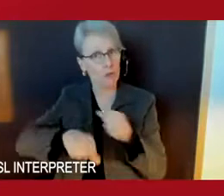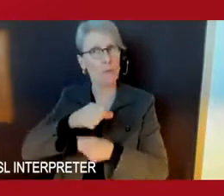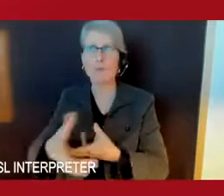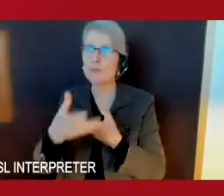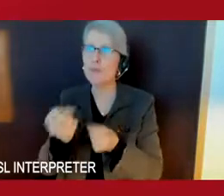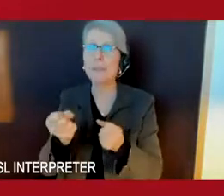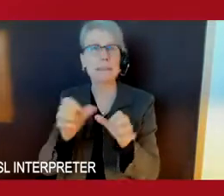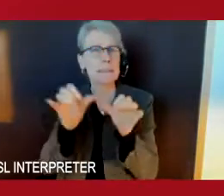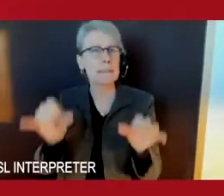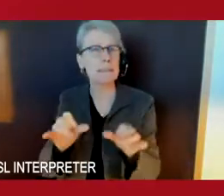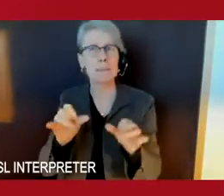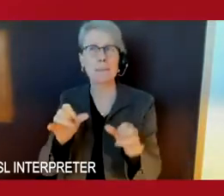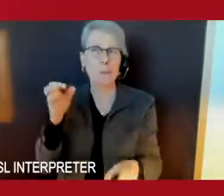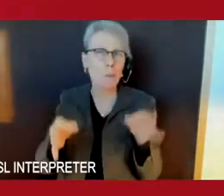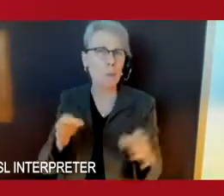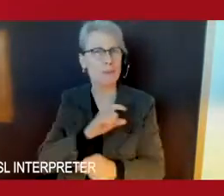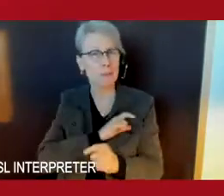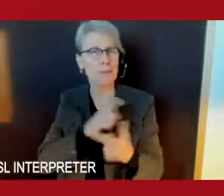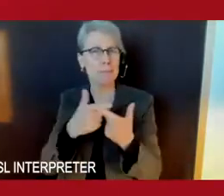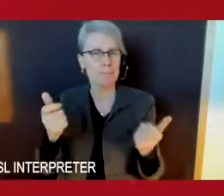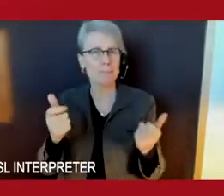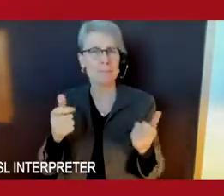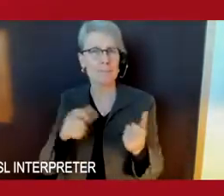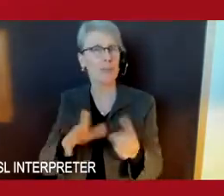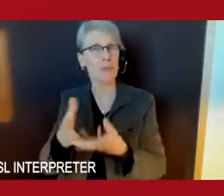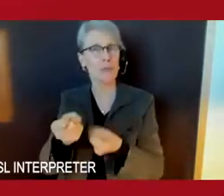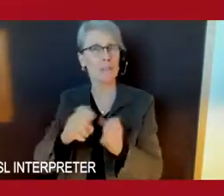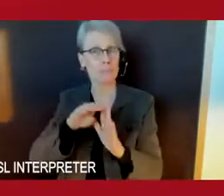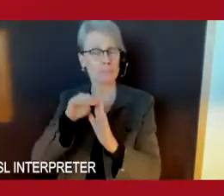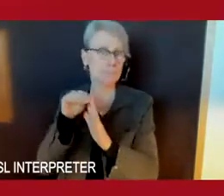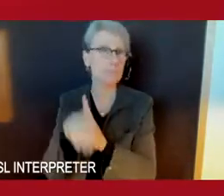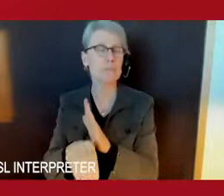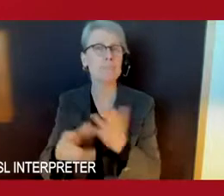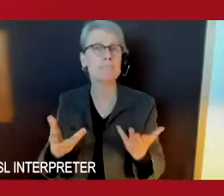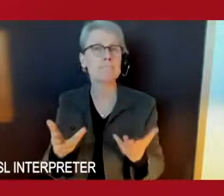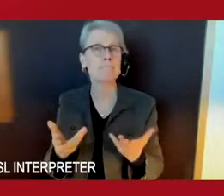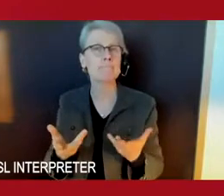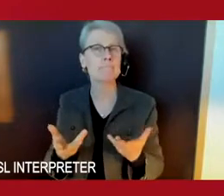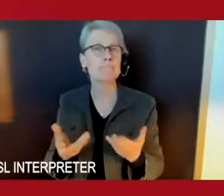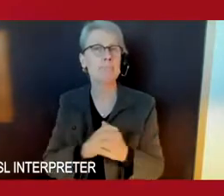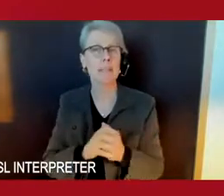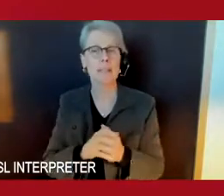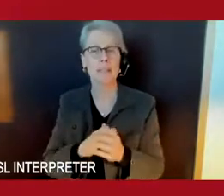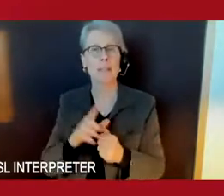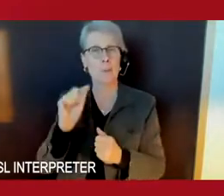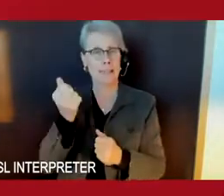in citizens in their institution, they found we had dramatically dropped.